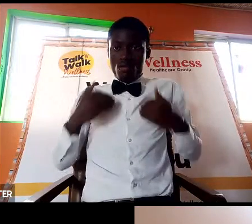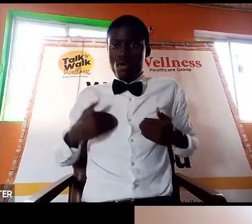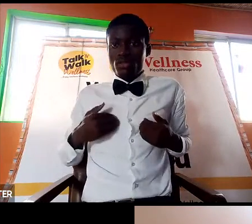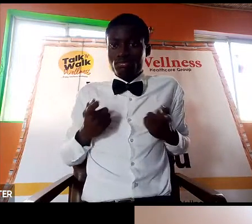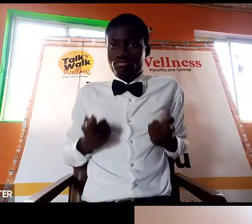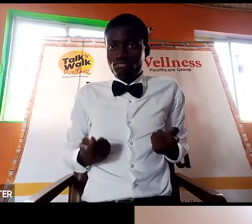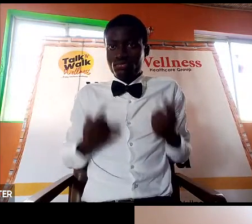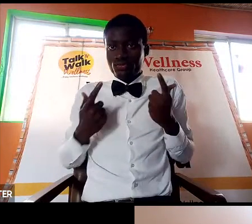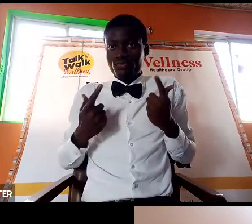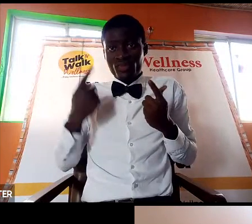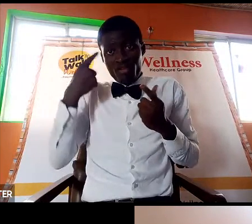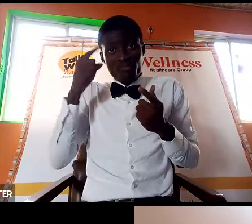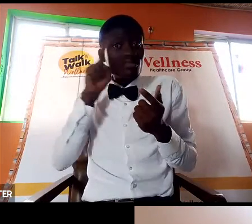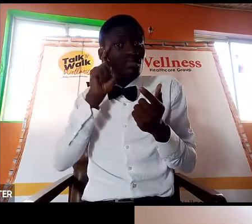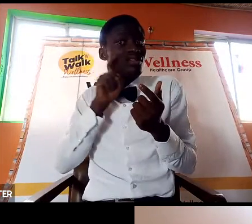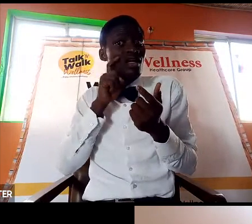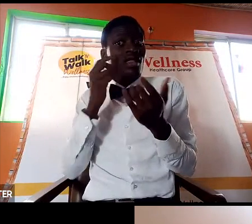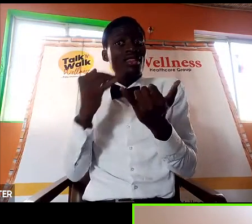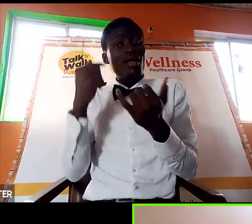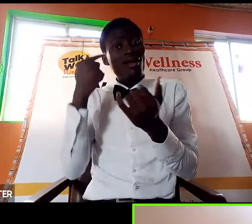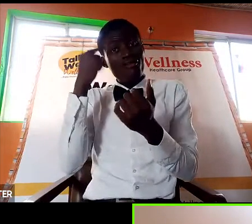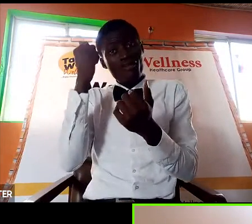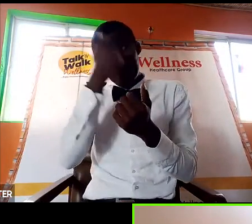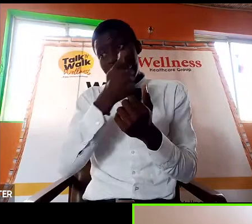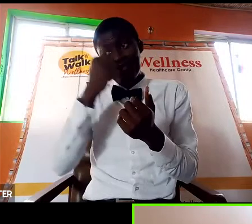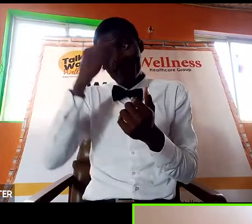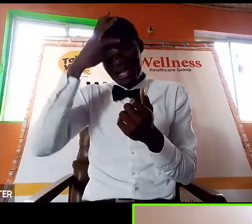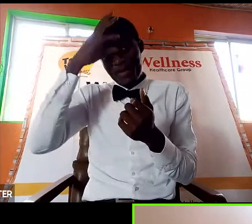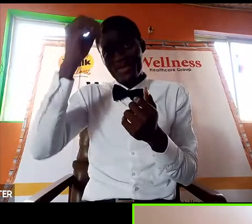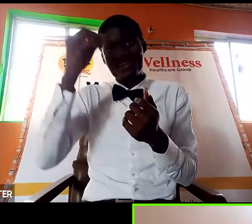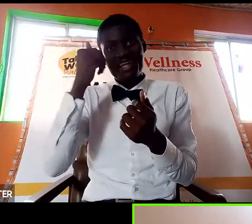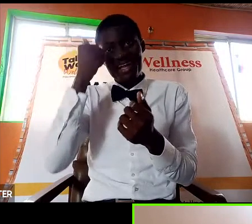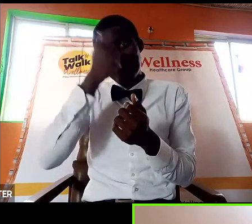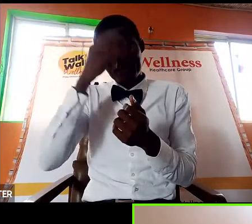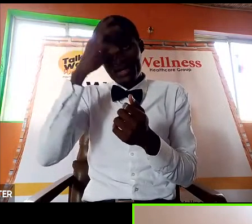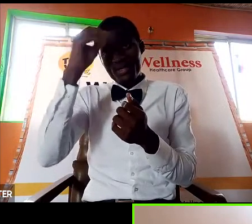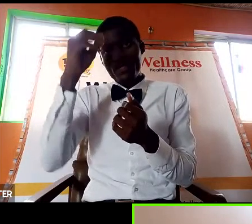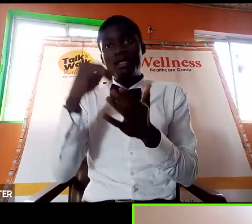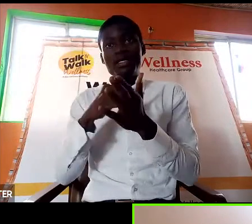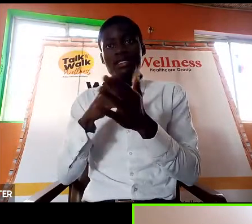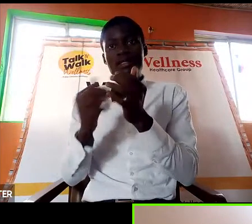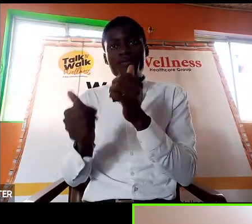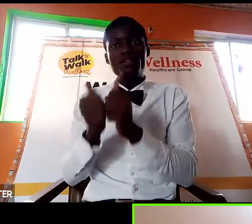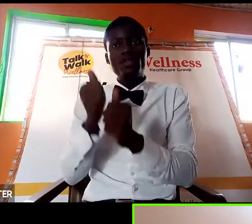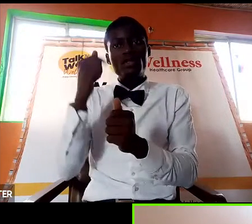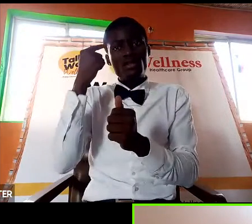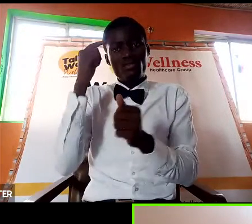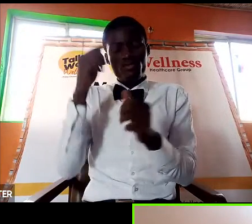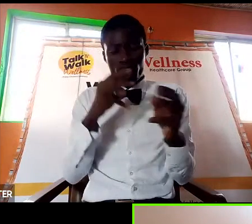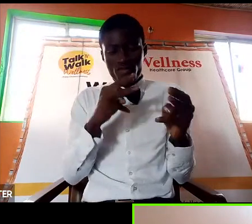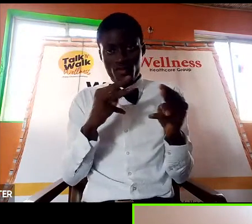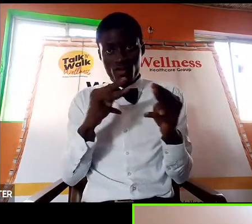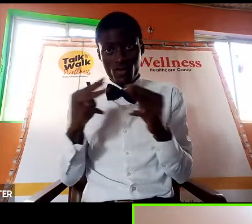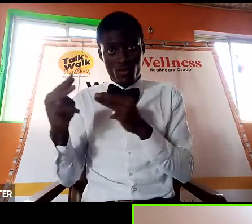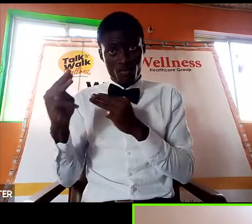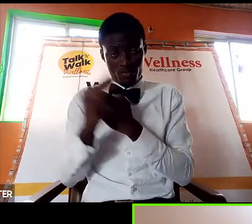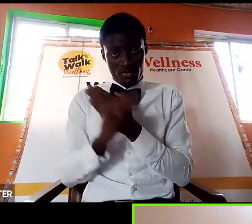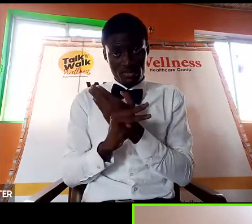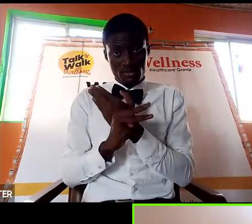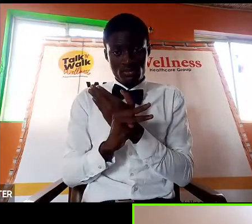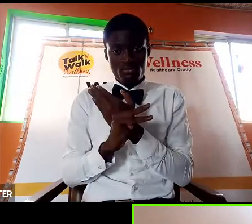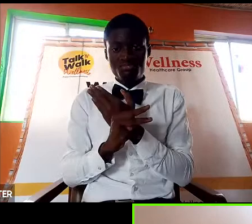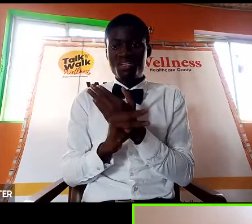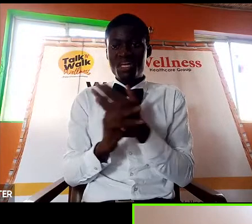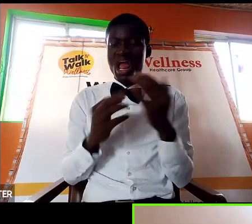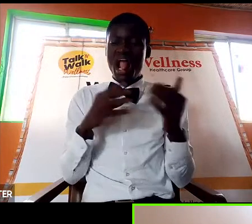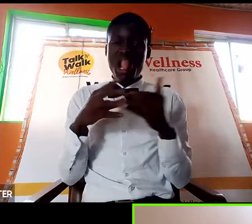men, especially for African men. So I think it's majorly about mobility and flexibility. The woman might not be flexible enough. And I tell